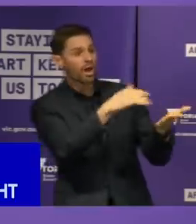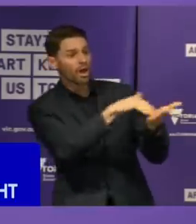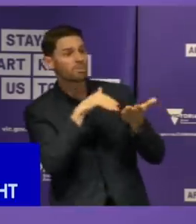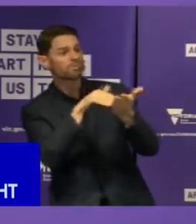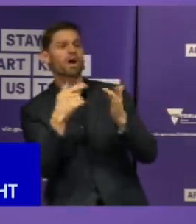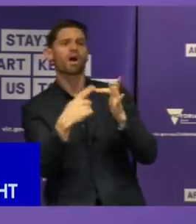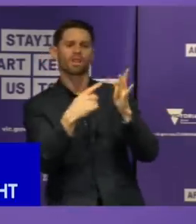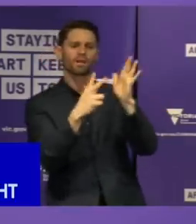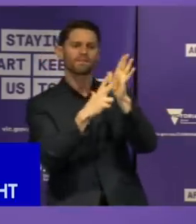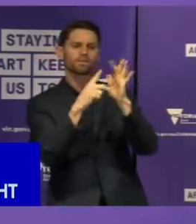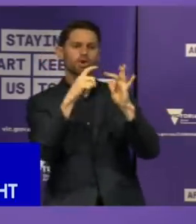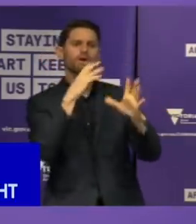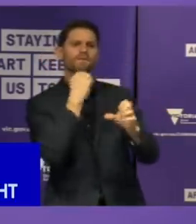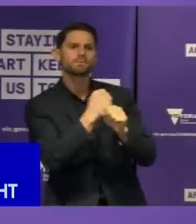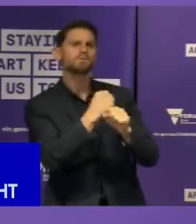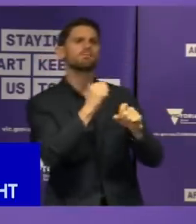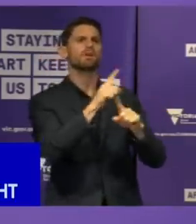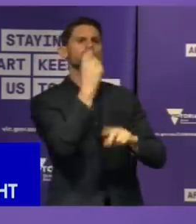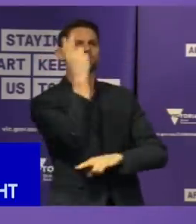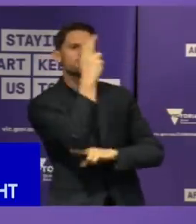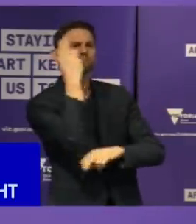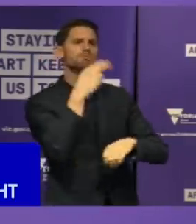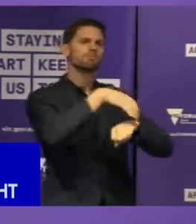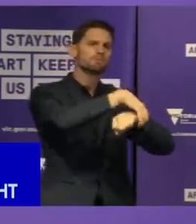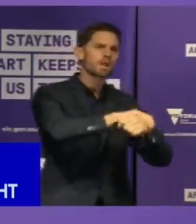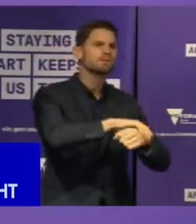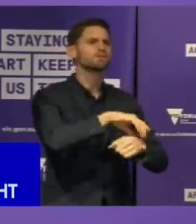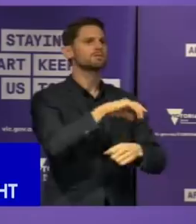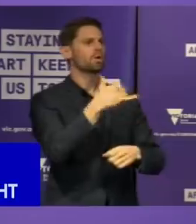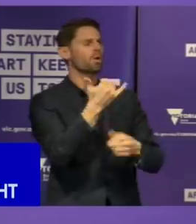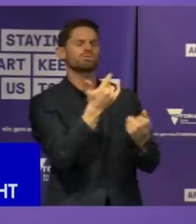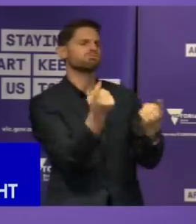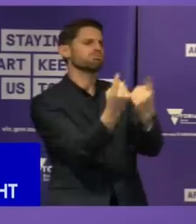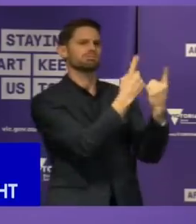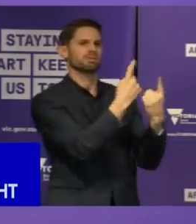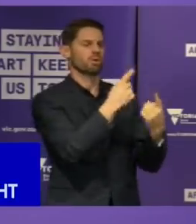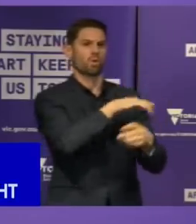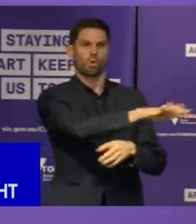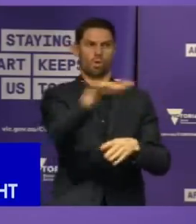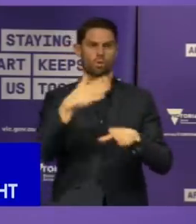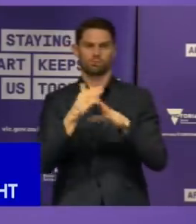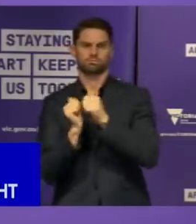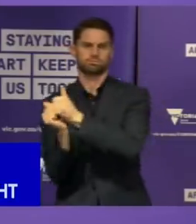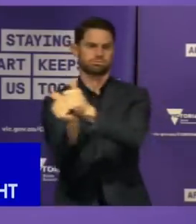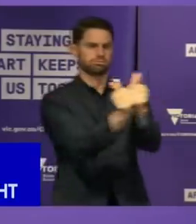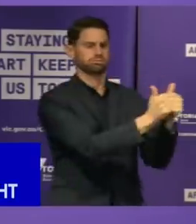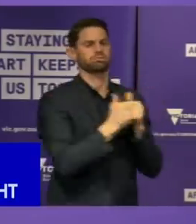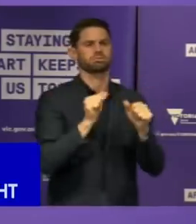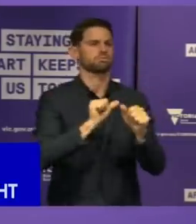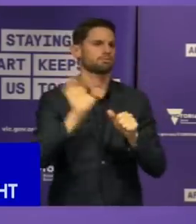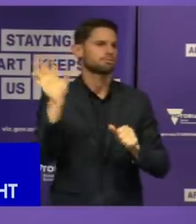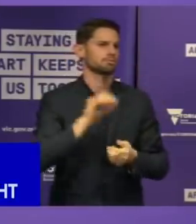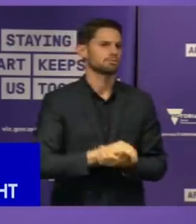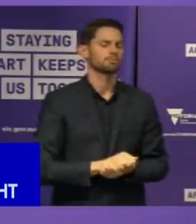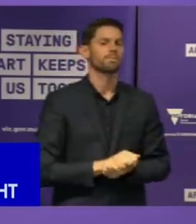Commonwealth public servants that are playing an equally important part. But I wanted to focus on one particular issue today where we are deploying ADF